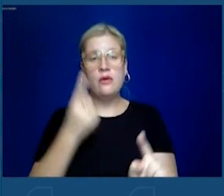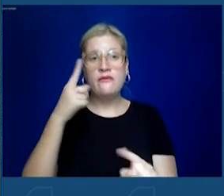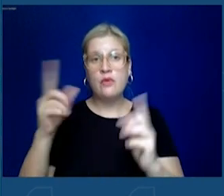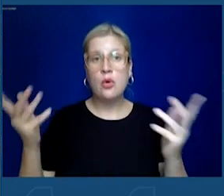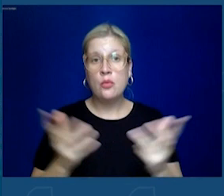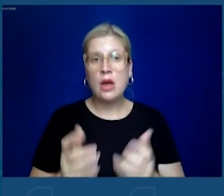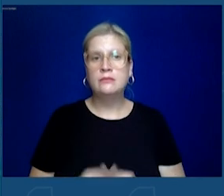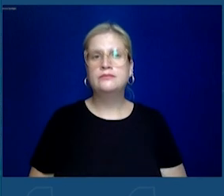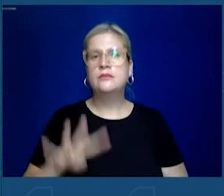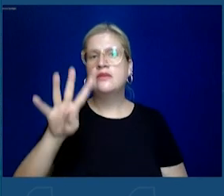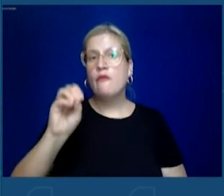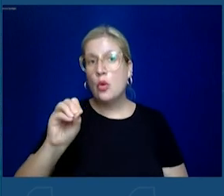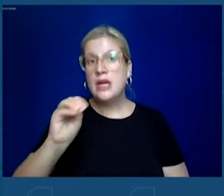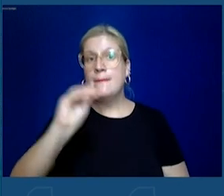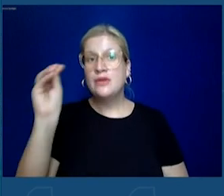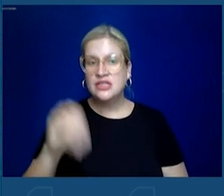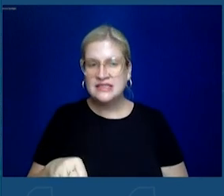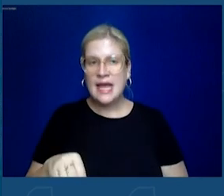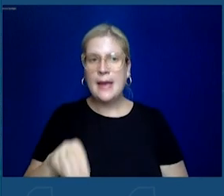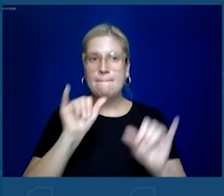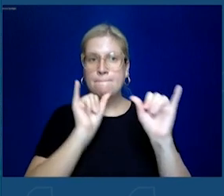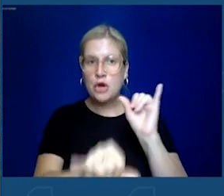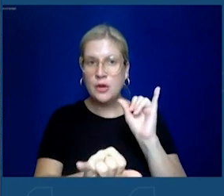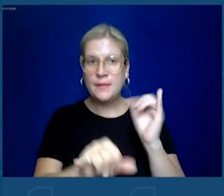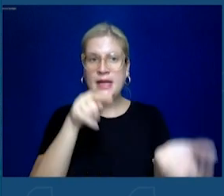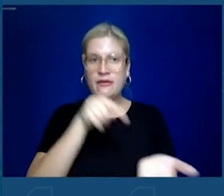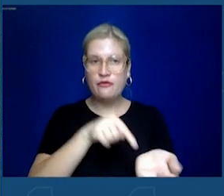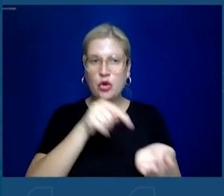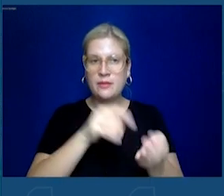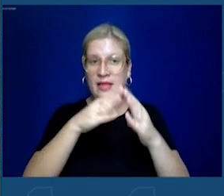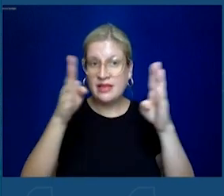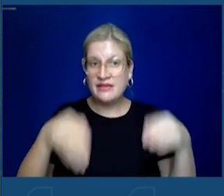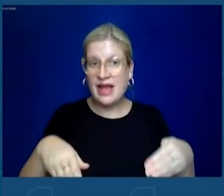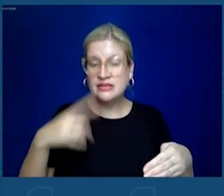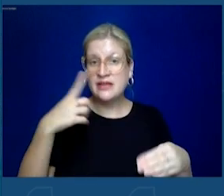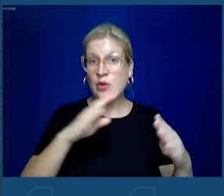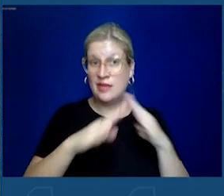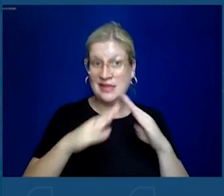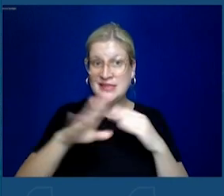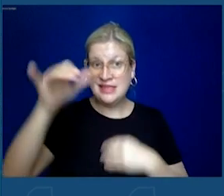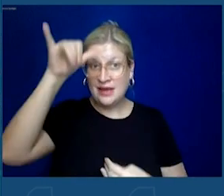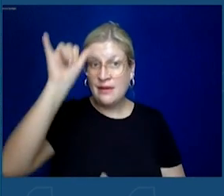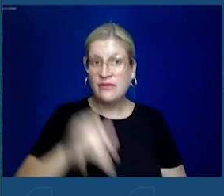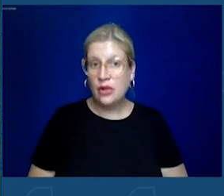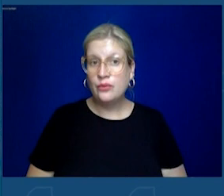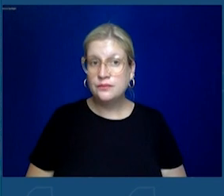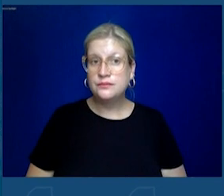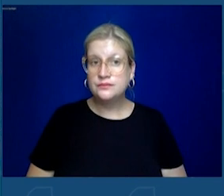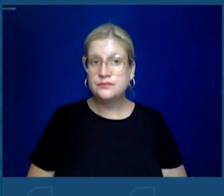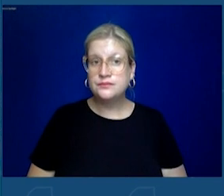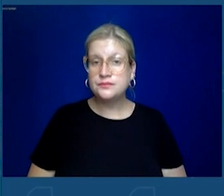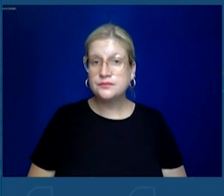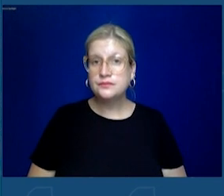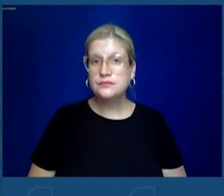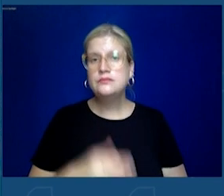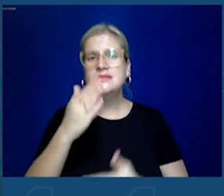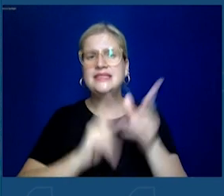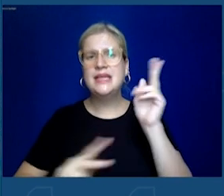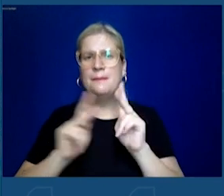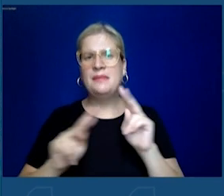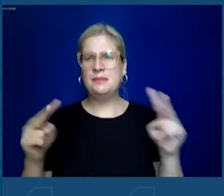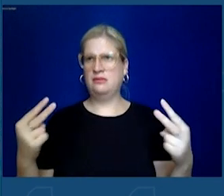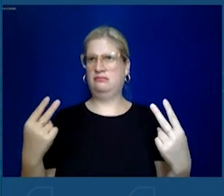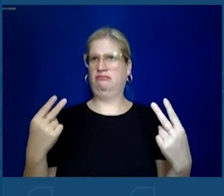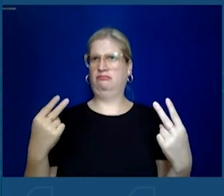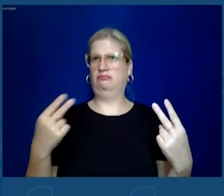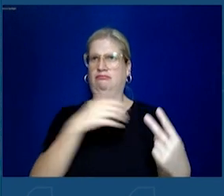permanent affordability of housing in the city of Buffalo. And some folks have looked at me and said, Mayor,